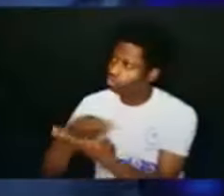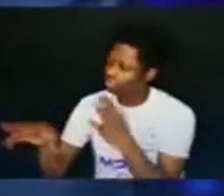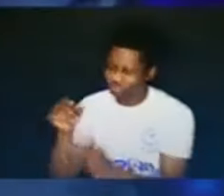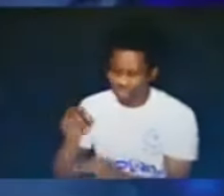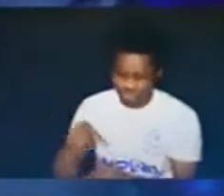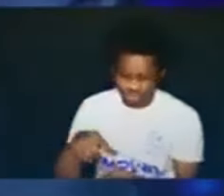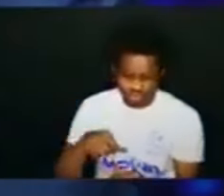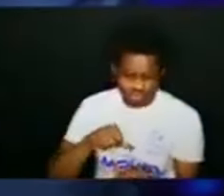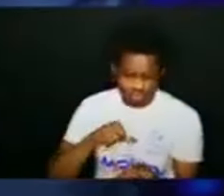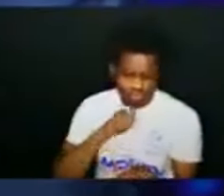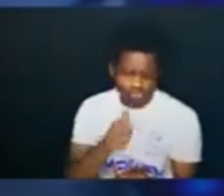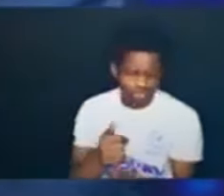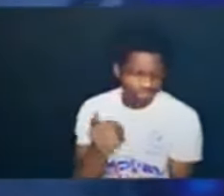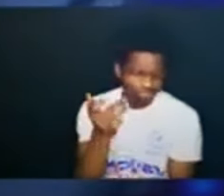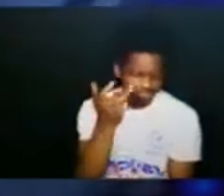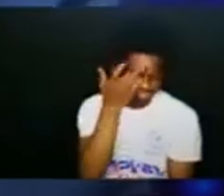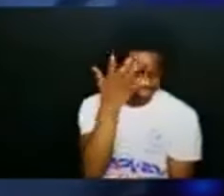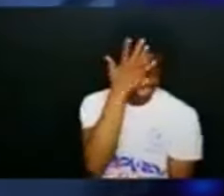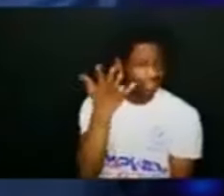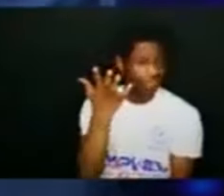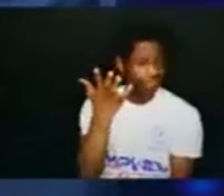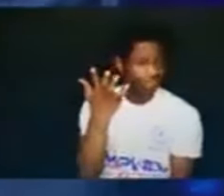will grab you and convict you,